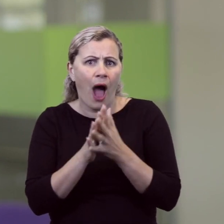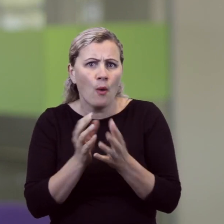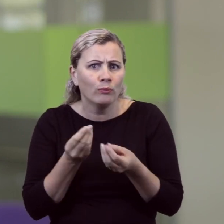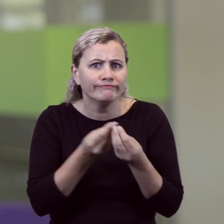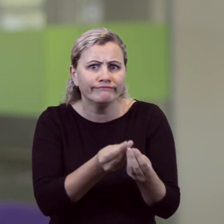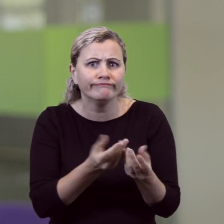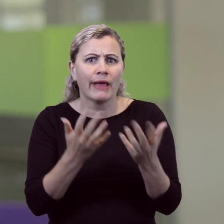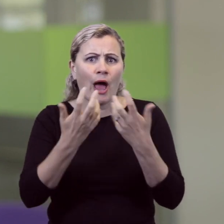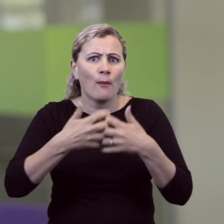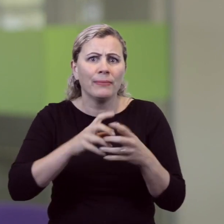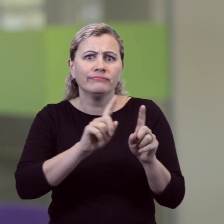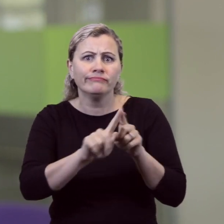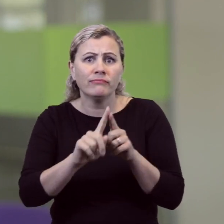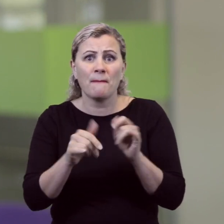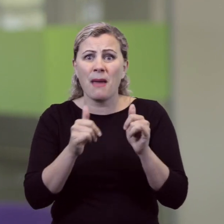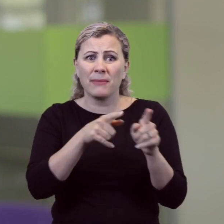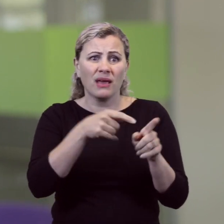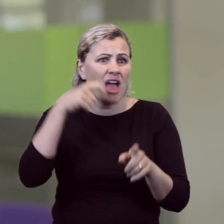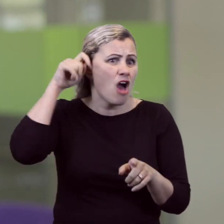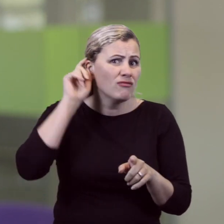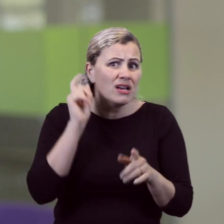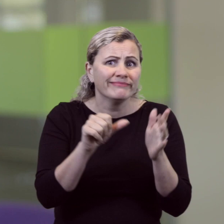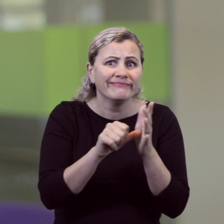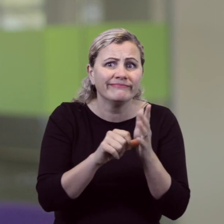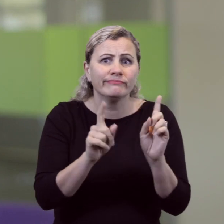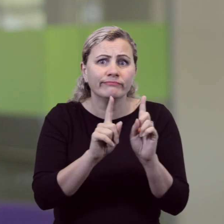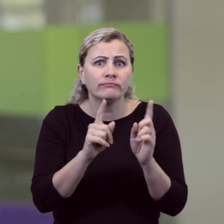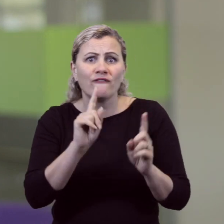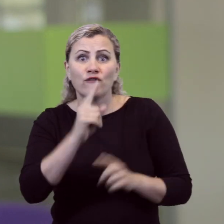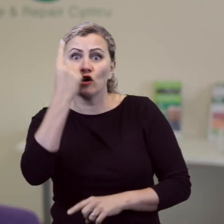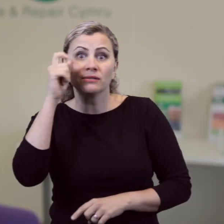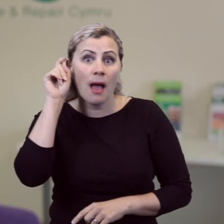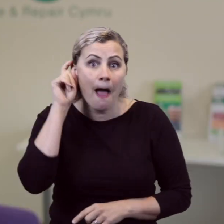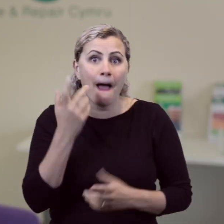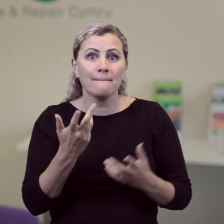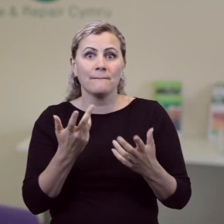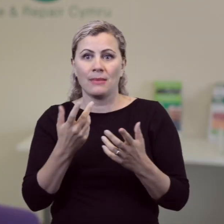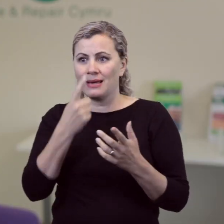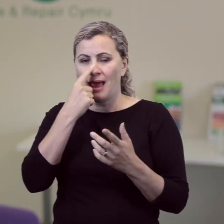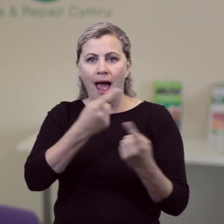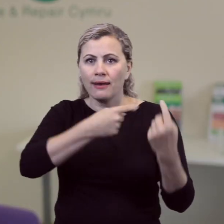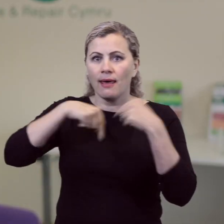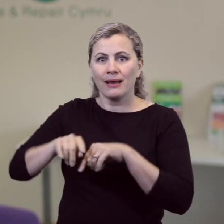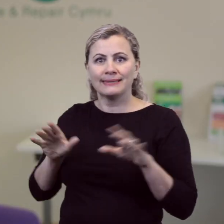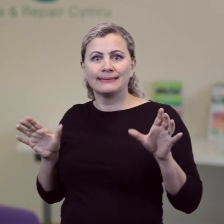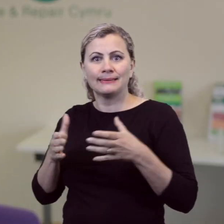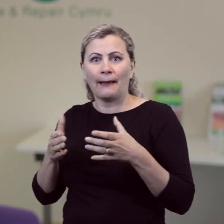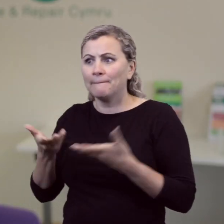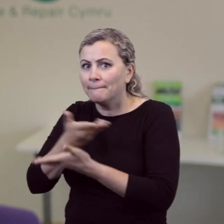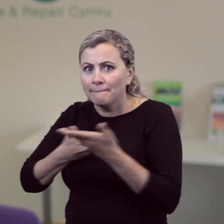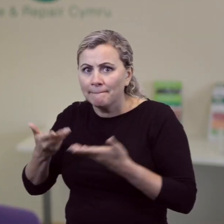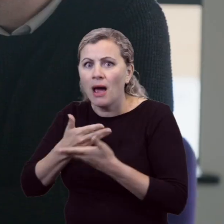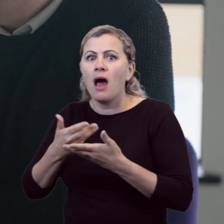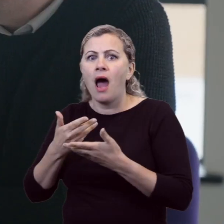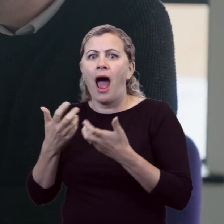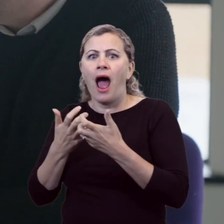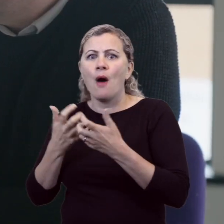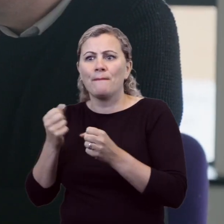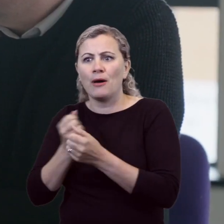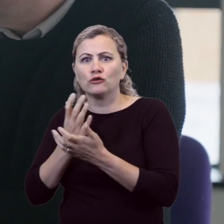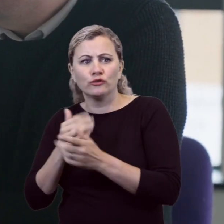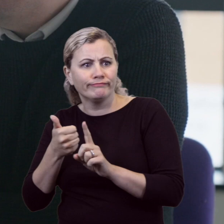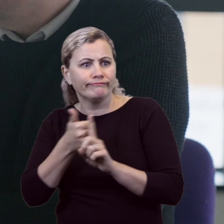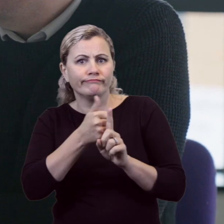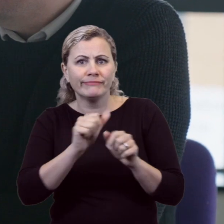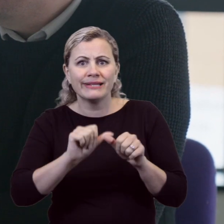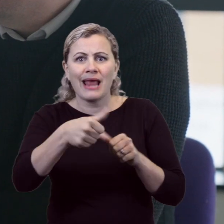to get or what can help them, or even how to go and get their hearing aids for the first time. But then we're able to refer back to Managing Better to kind of